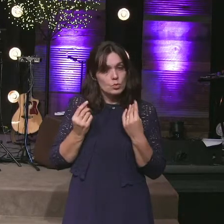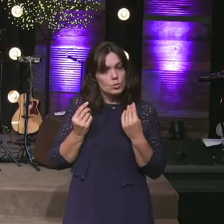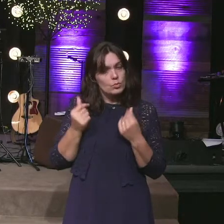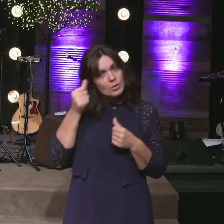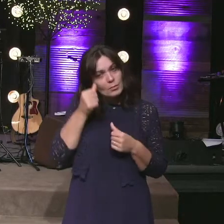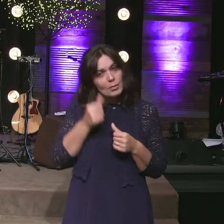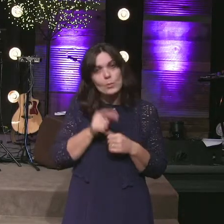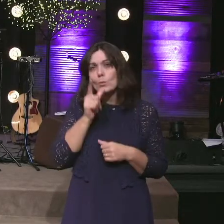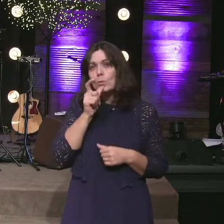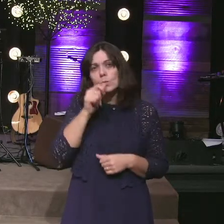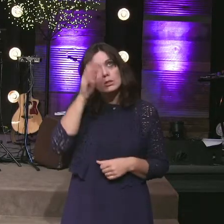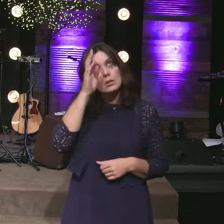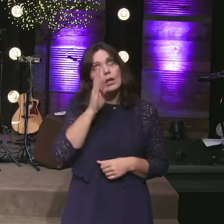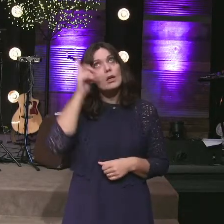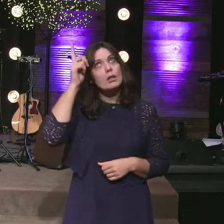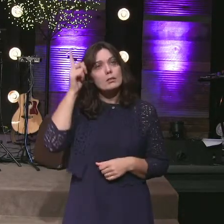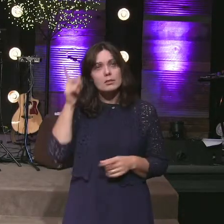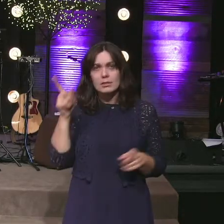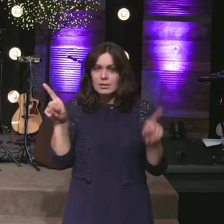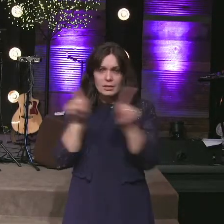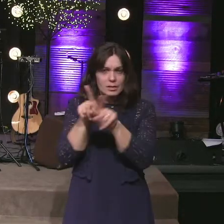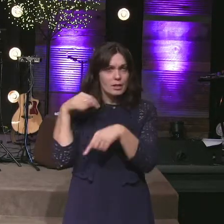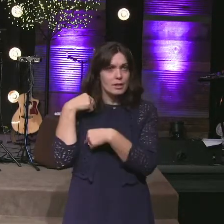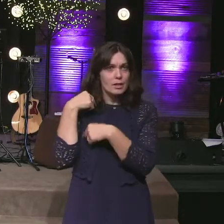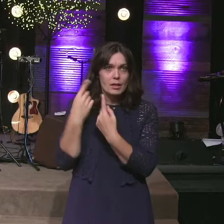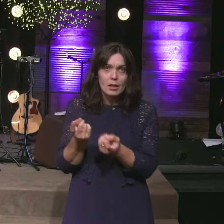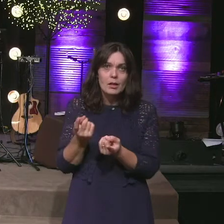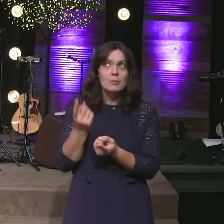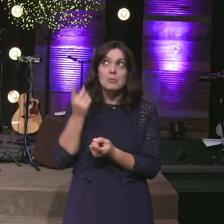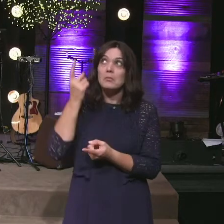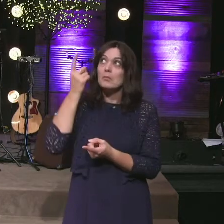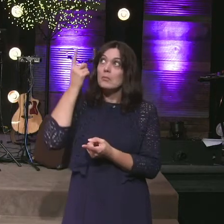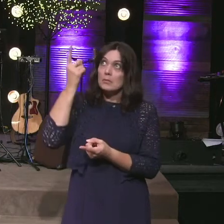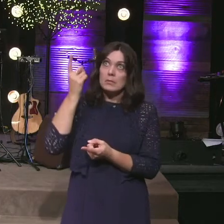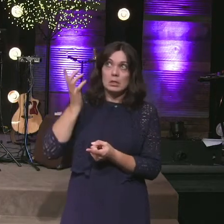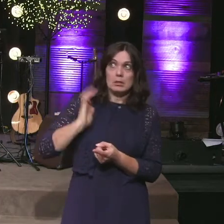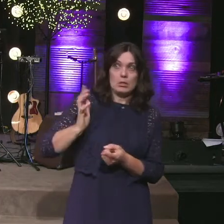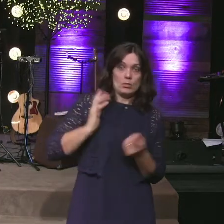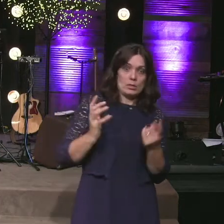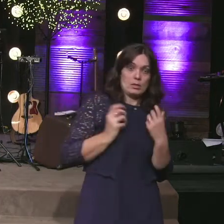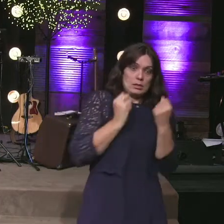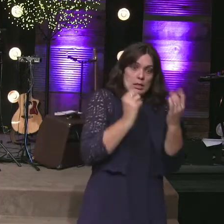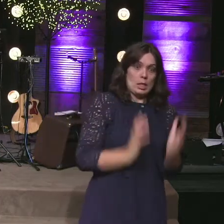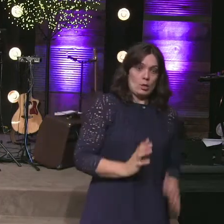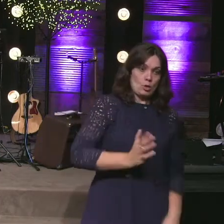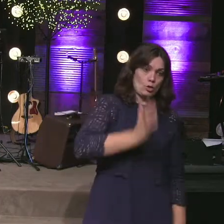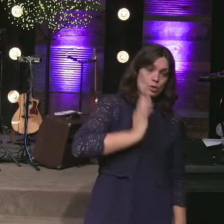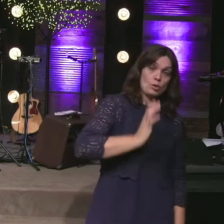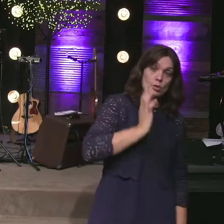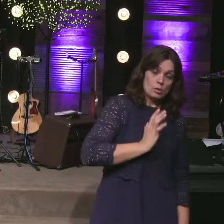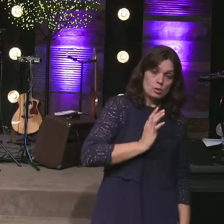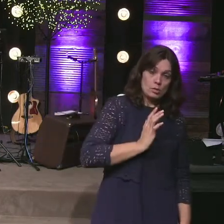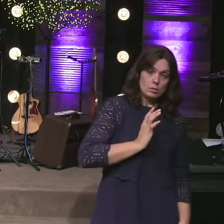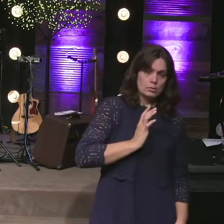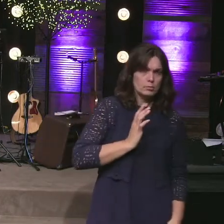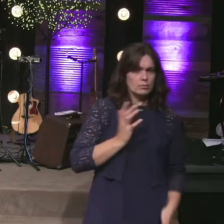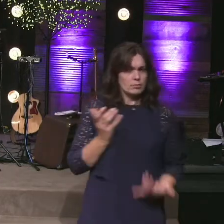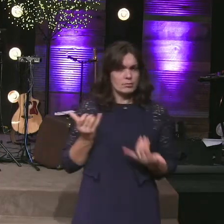is. Same God. He was the healer before. He's still the